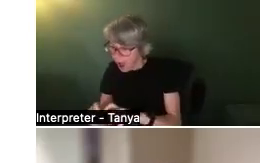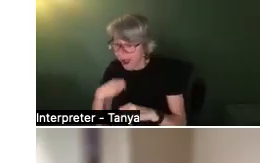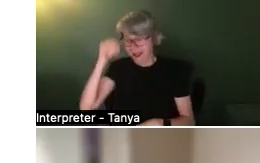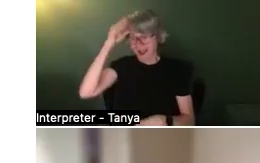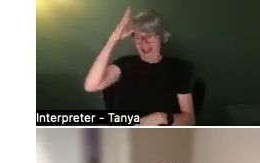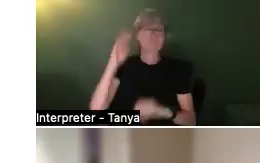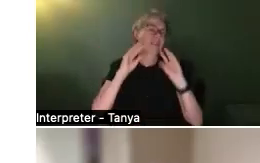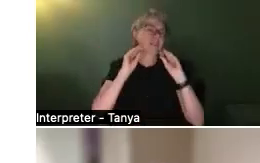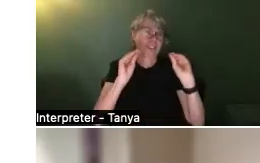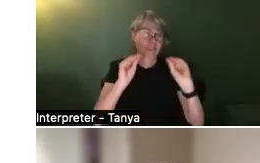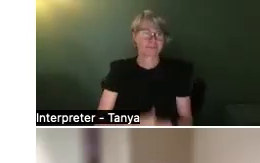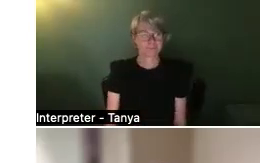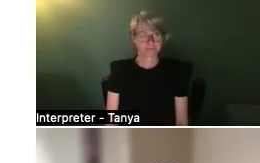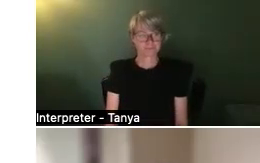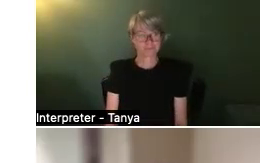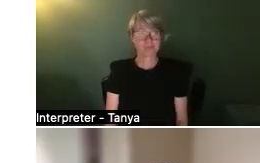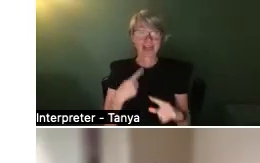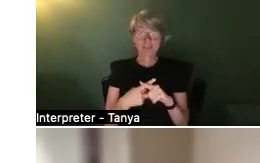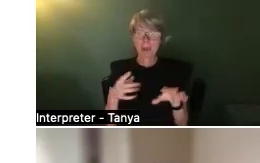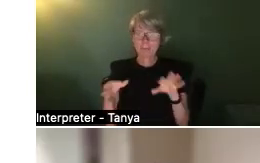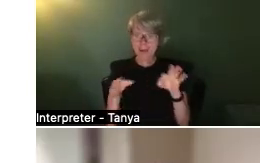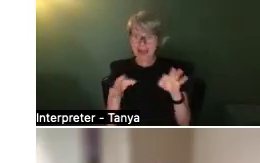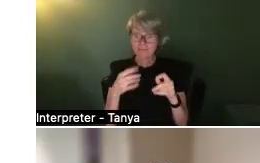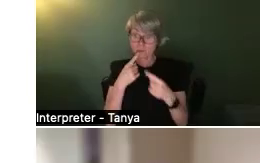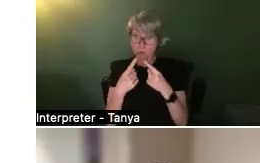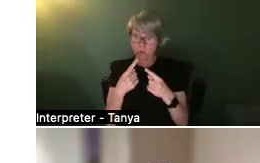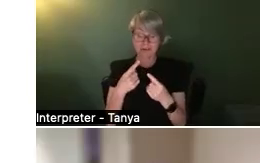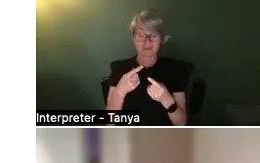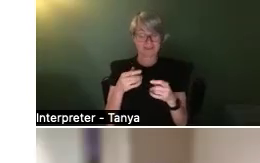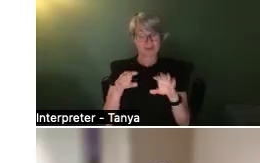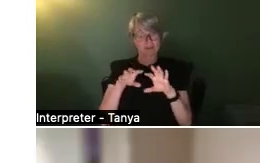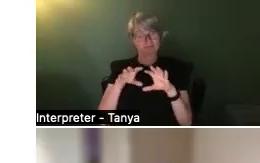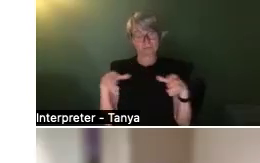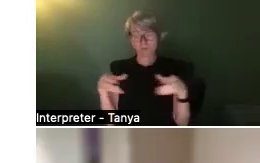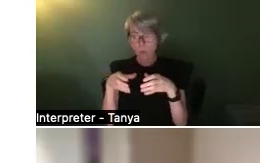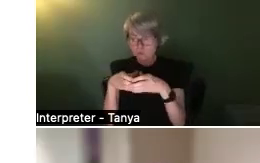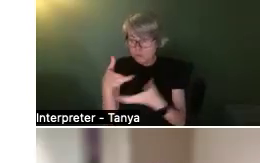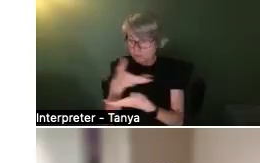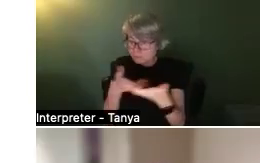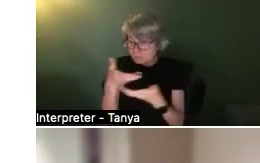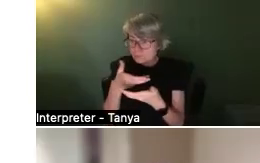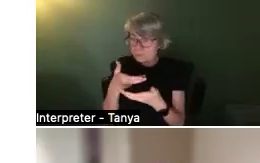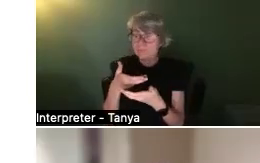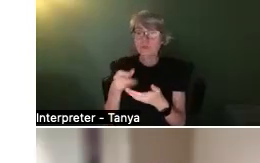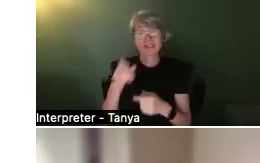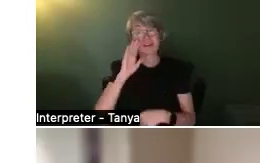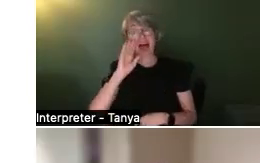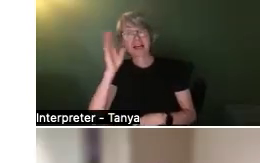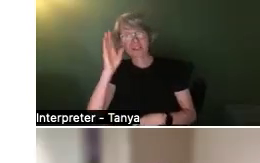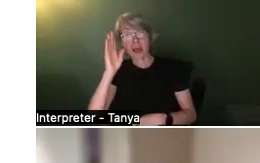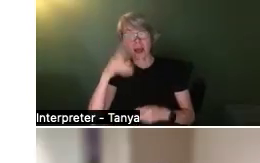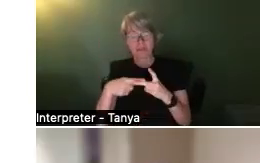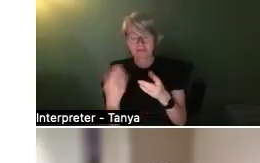made tutorial plans that go with the lectures. The tutorial plans include activities like discussion and analysis of the case